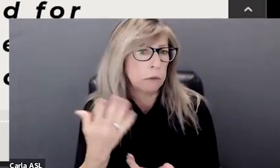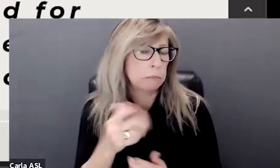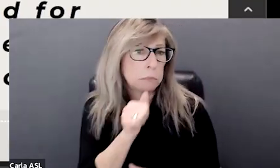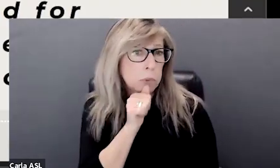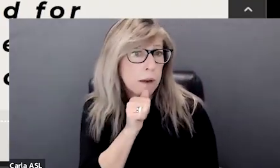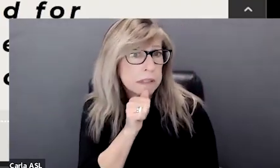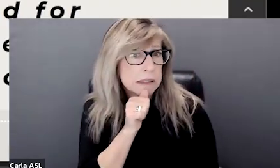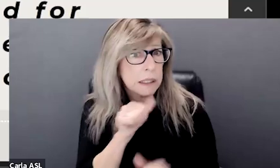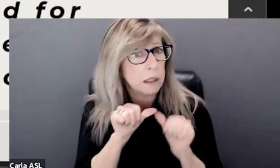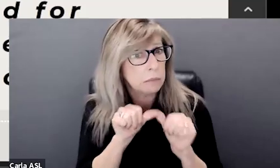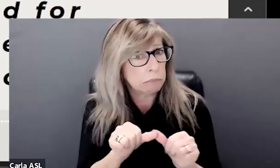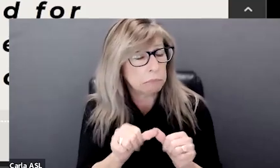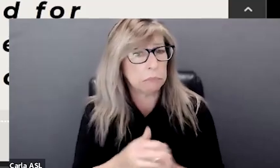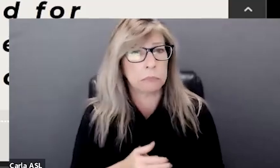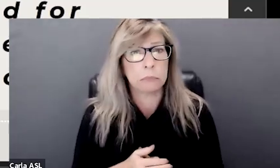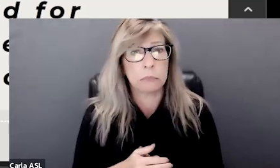anxiety.